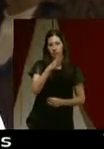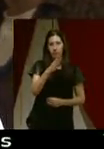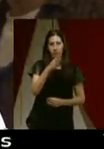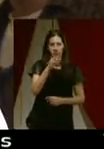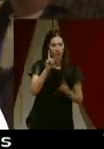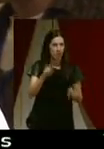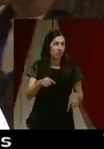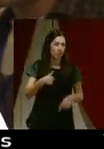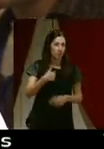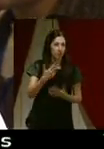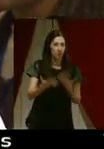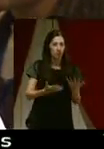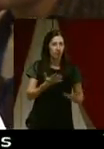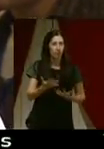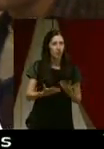it because